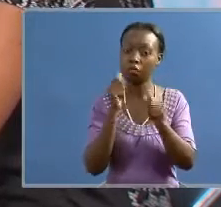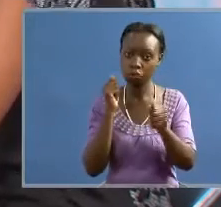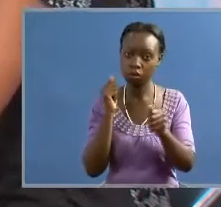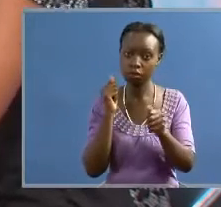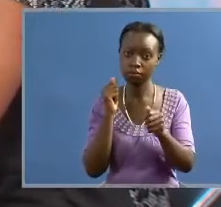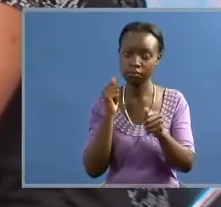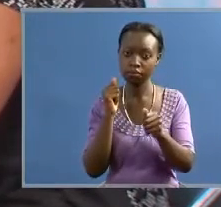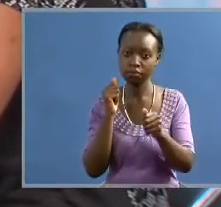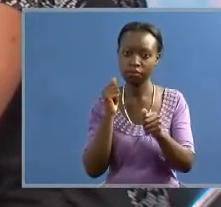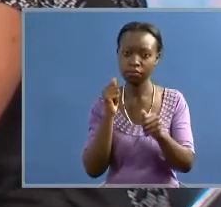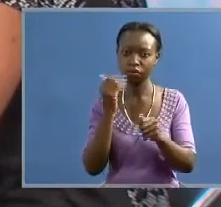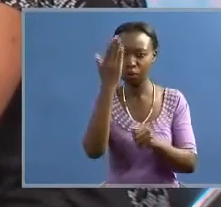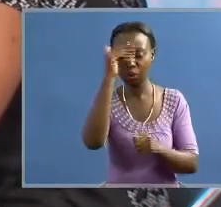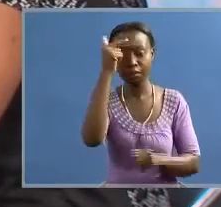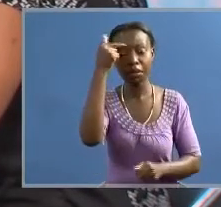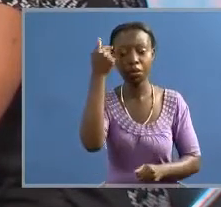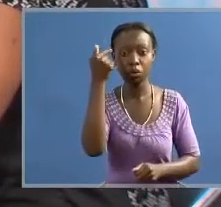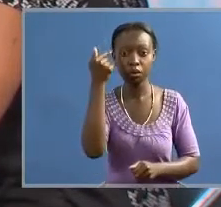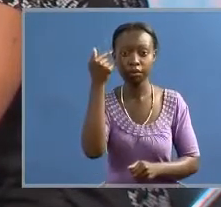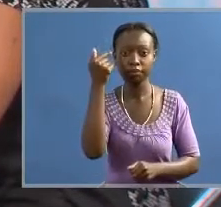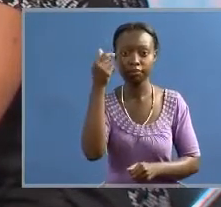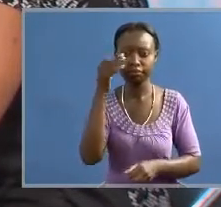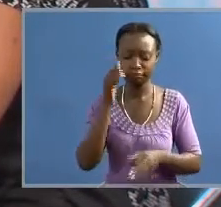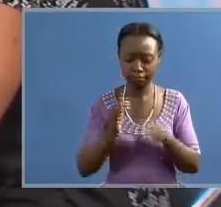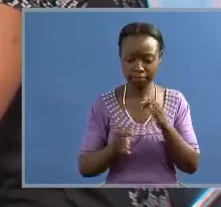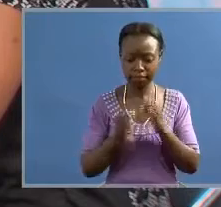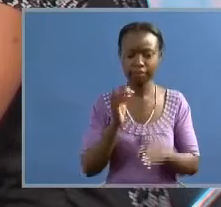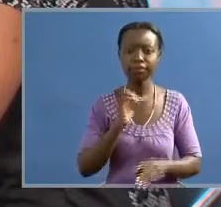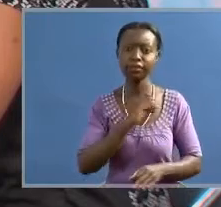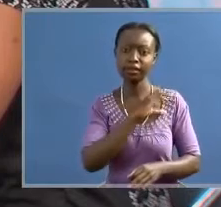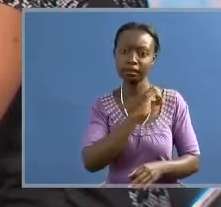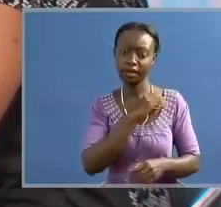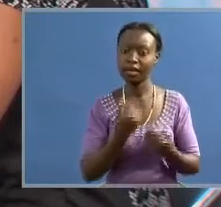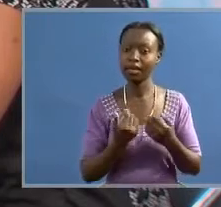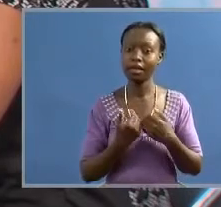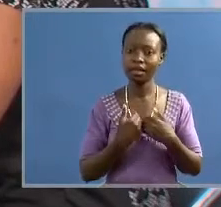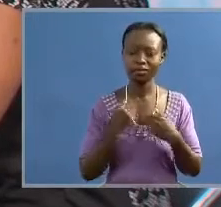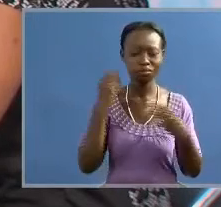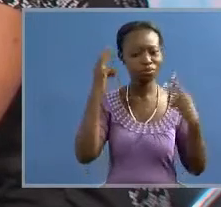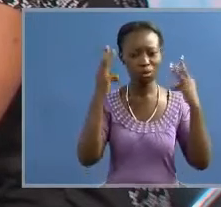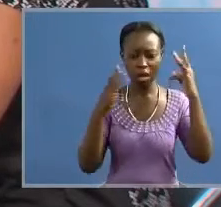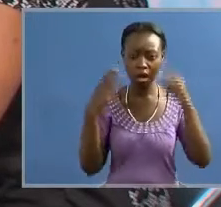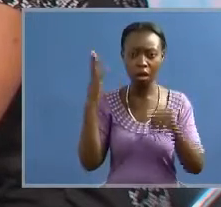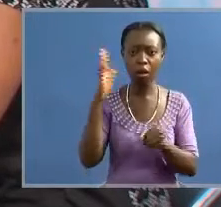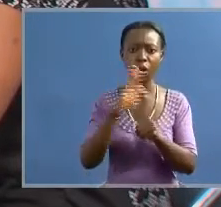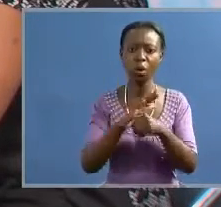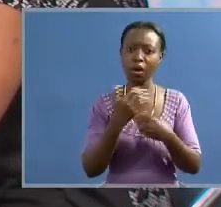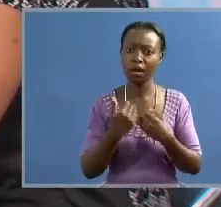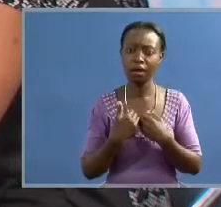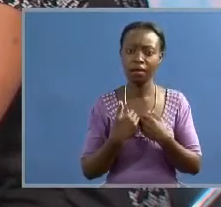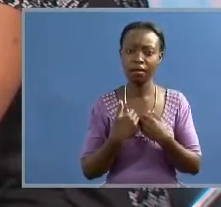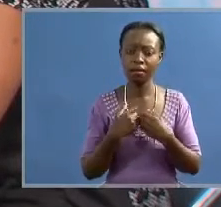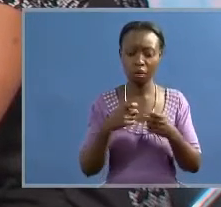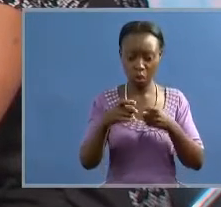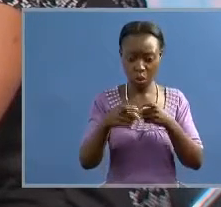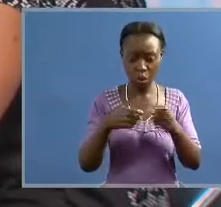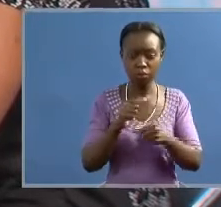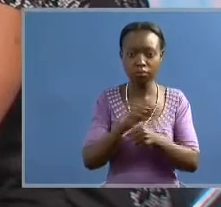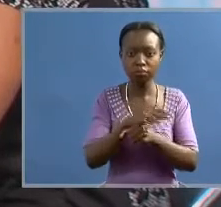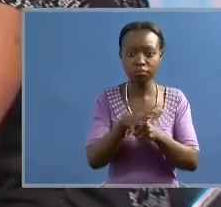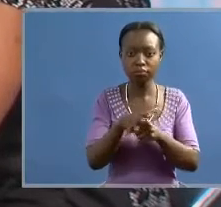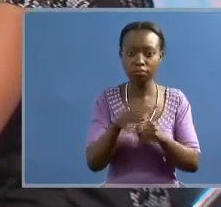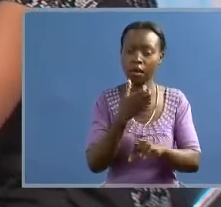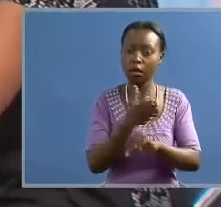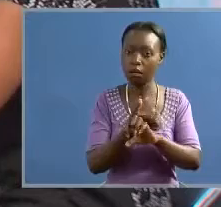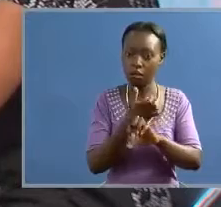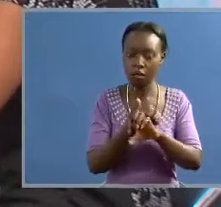Yes. So because if there is fear and panic, then controlling the scourge will be difficult. Yes. Are